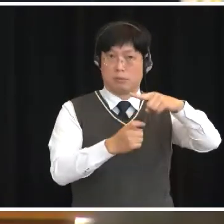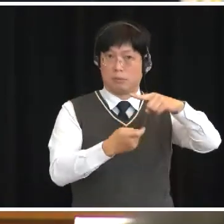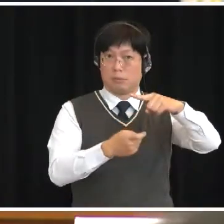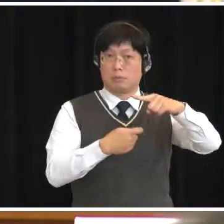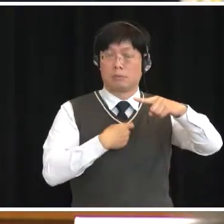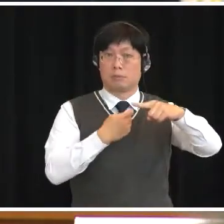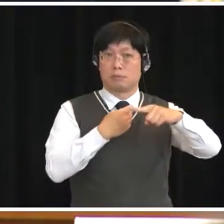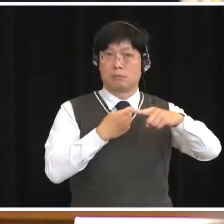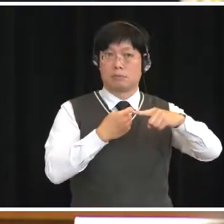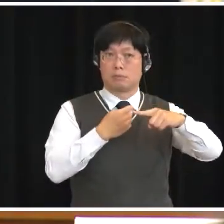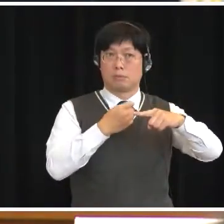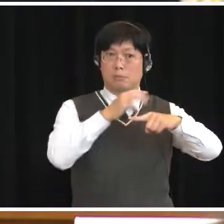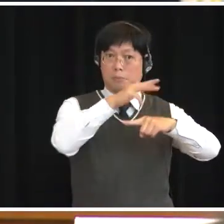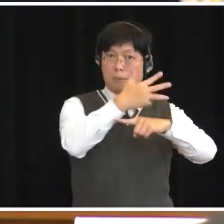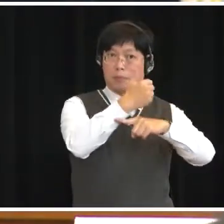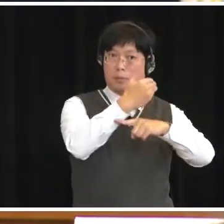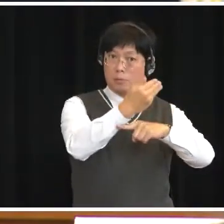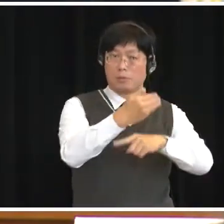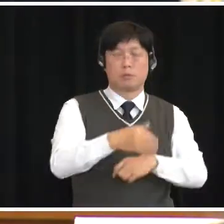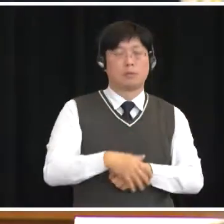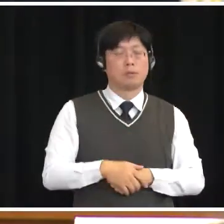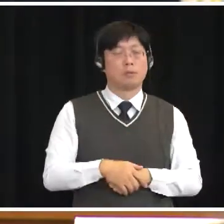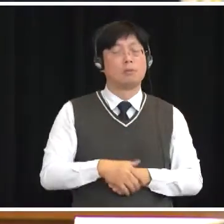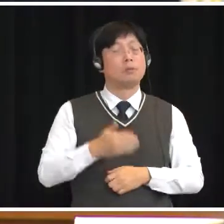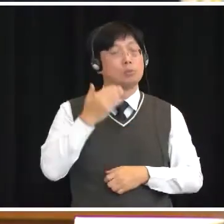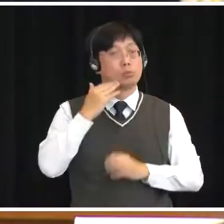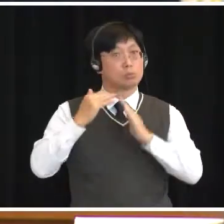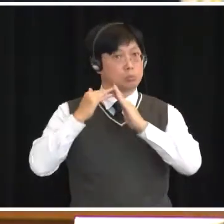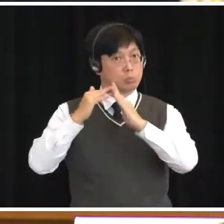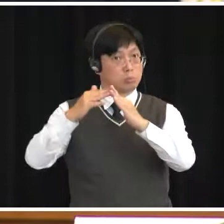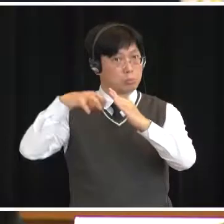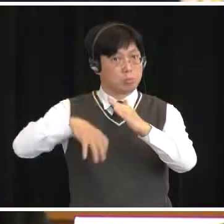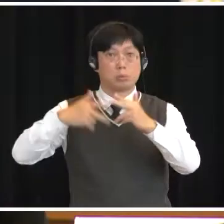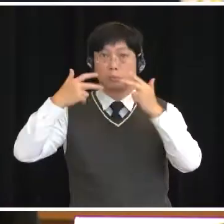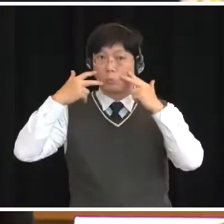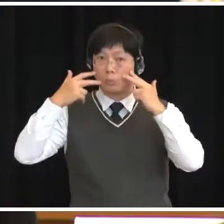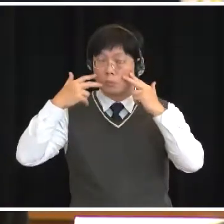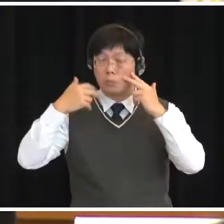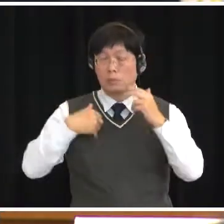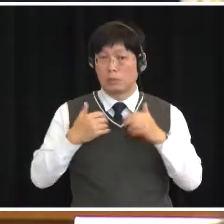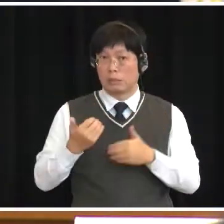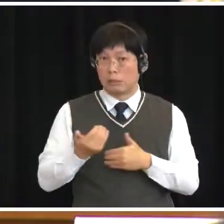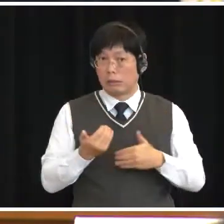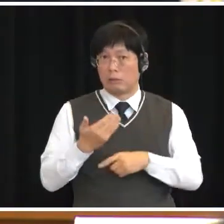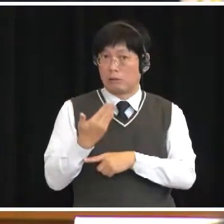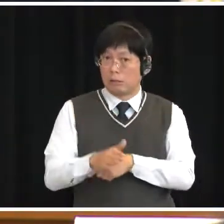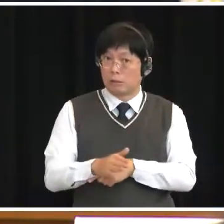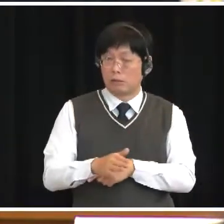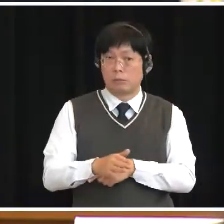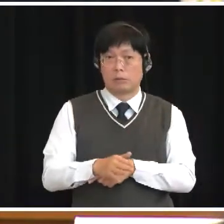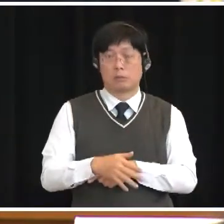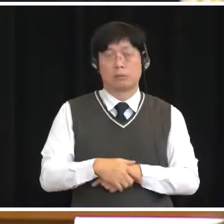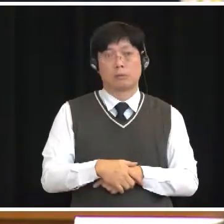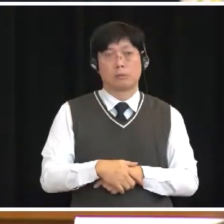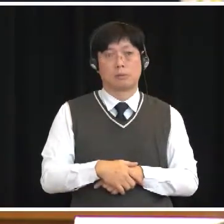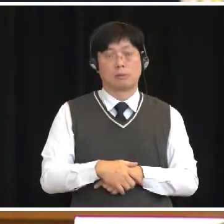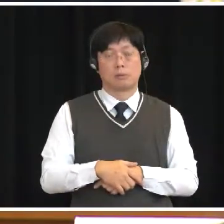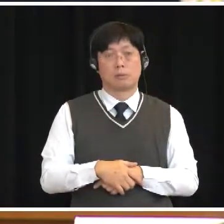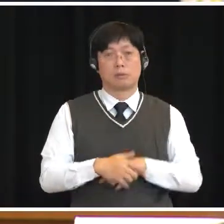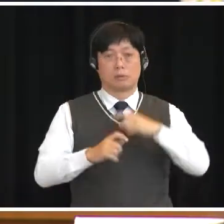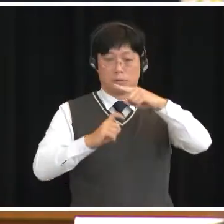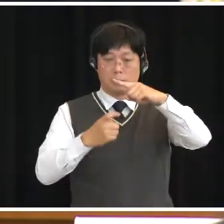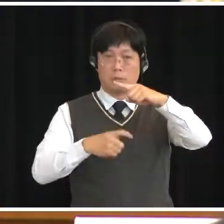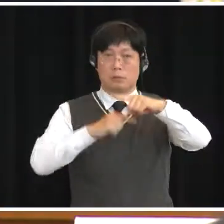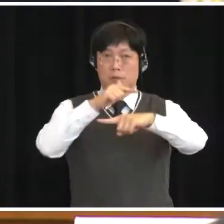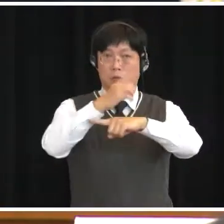mortality is 910. For those indigenous communities in the city, it's